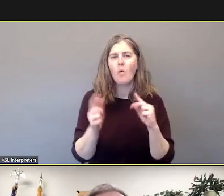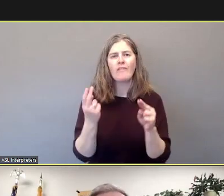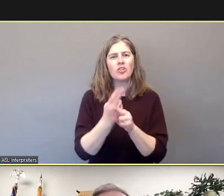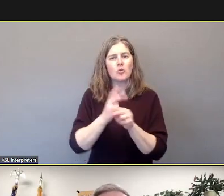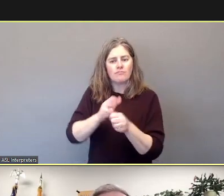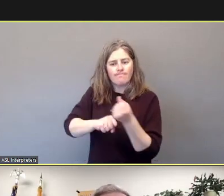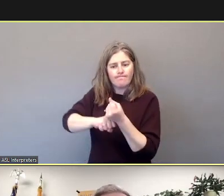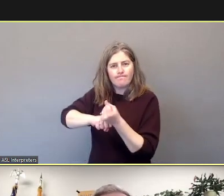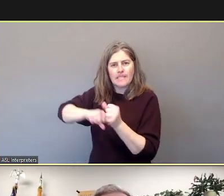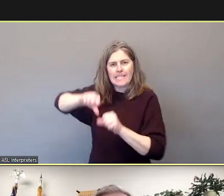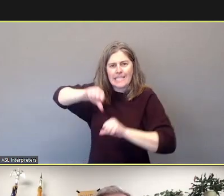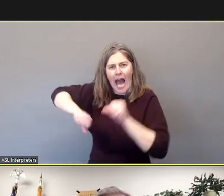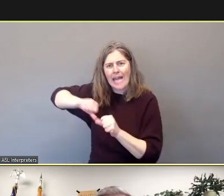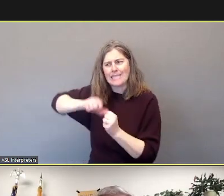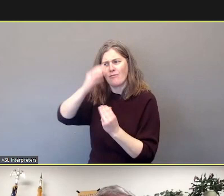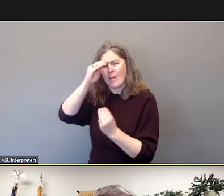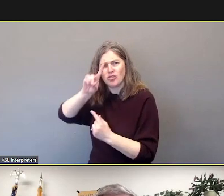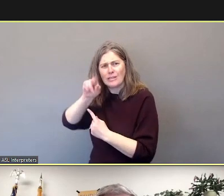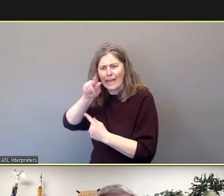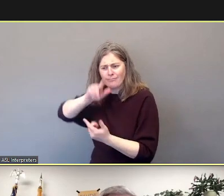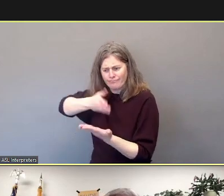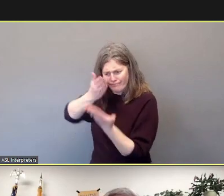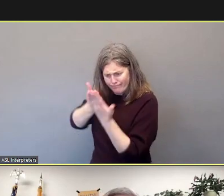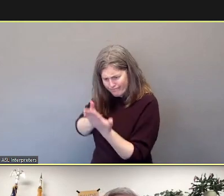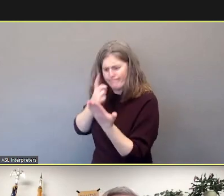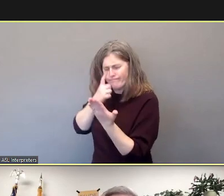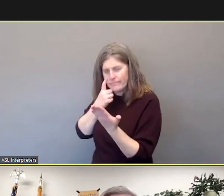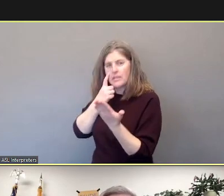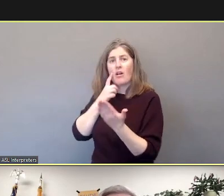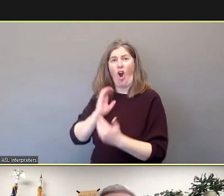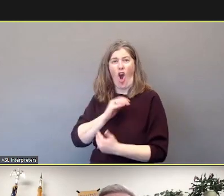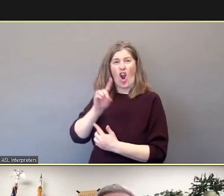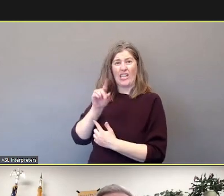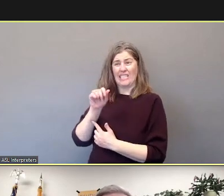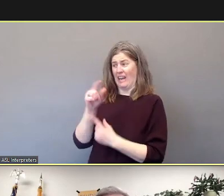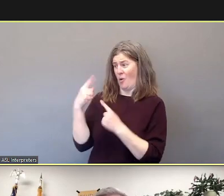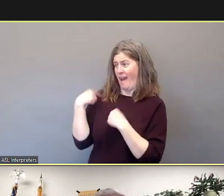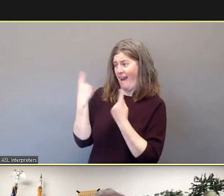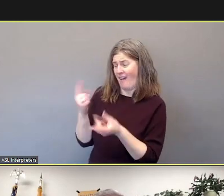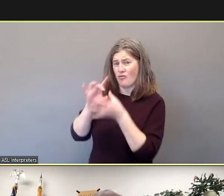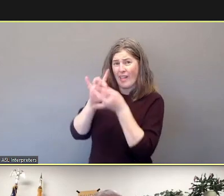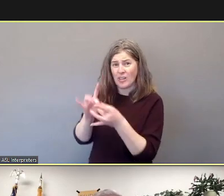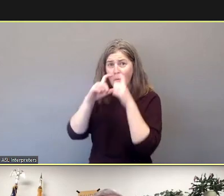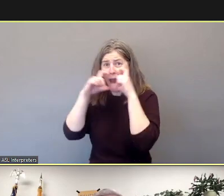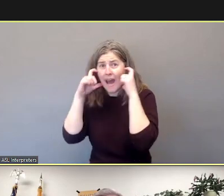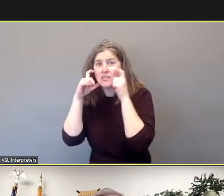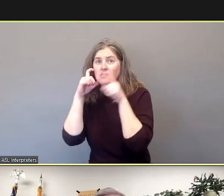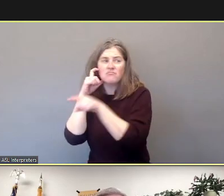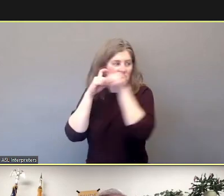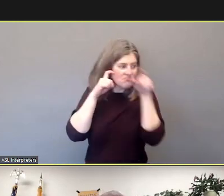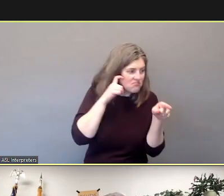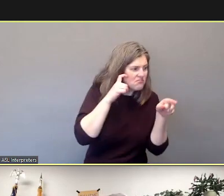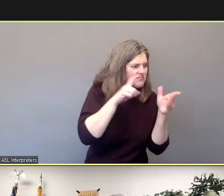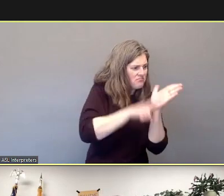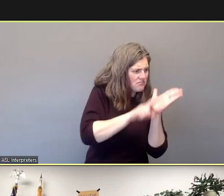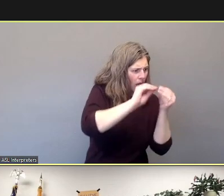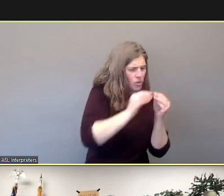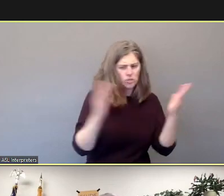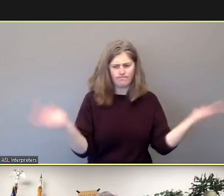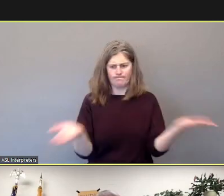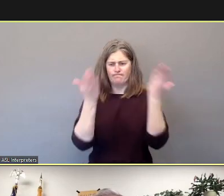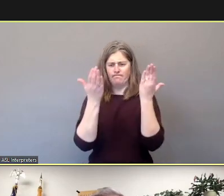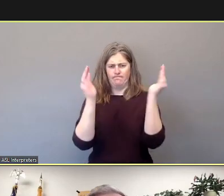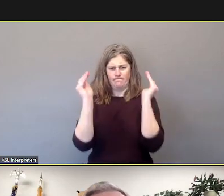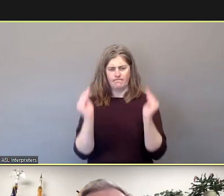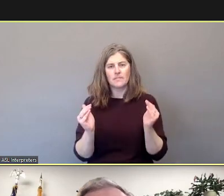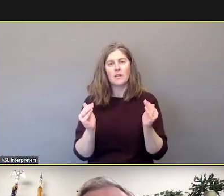we have to use the data we have for New Mexicans and the data we have about masks as well. And so we'll talk a little bit about that data in